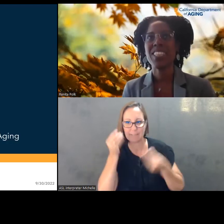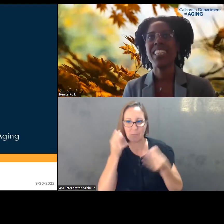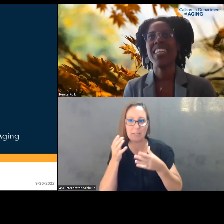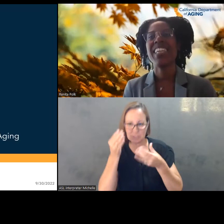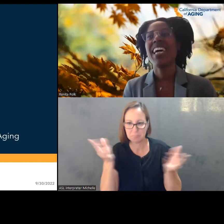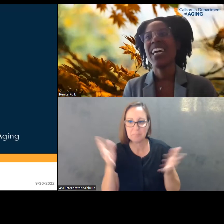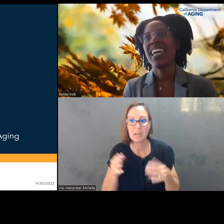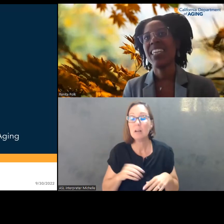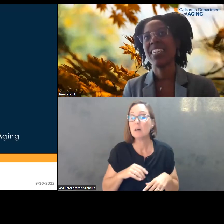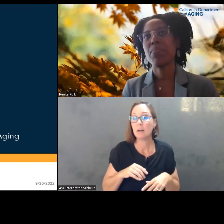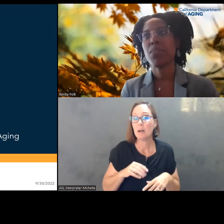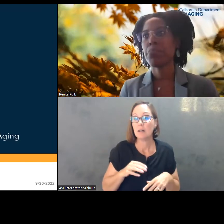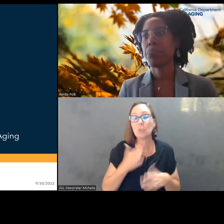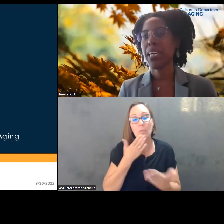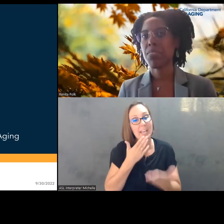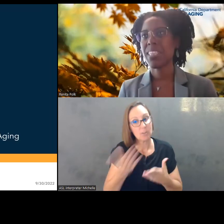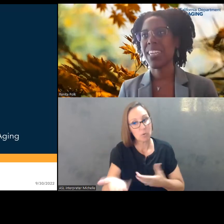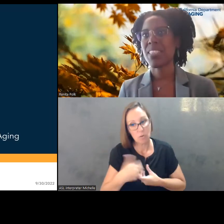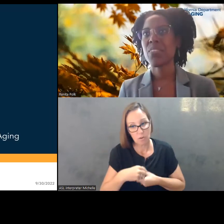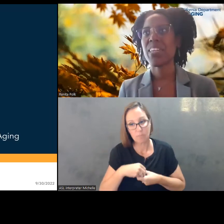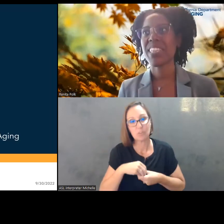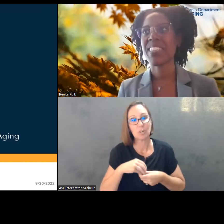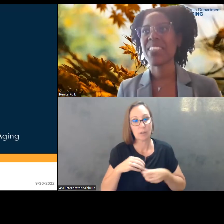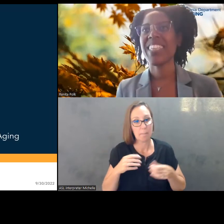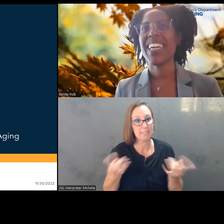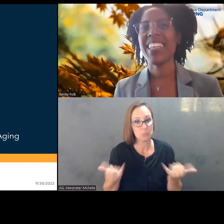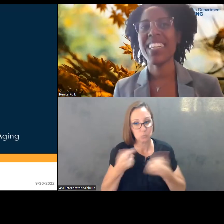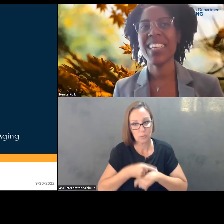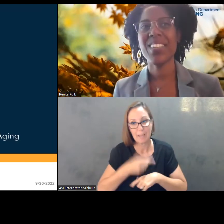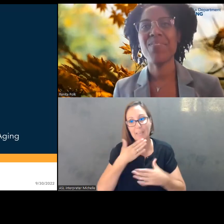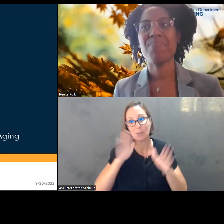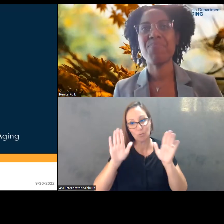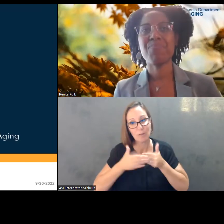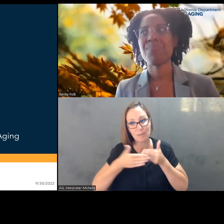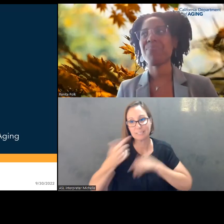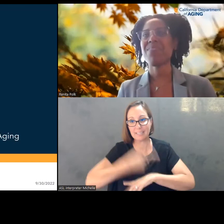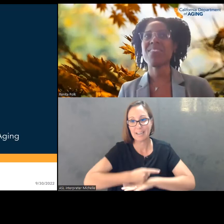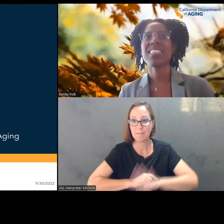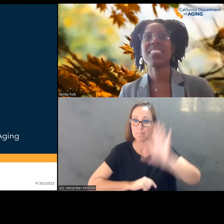appreciate it, and hope everyone has a great rest of their day. Thank you.